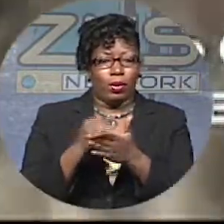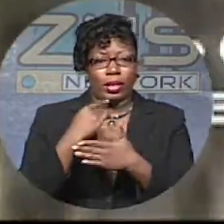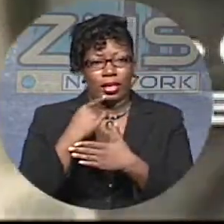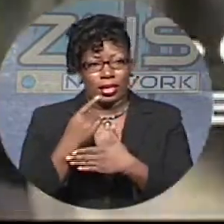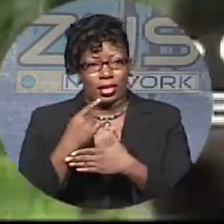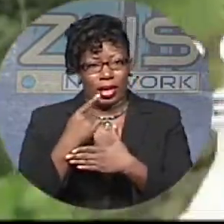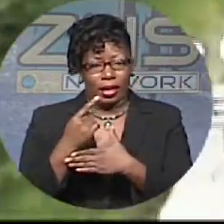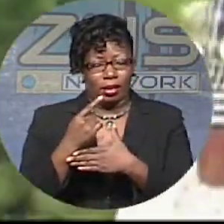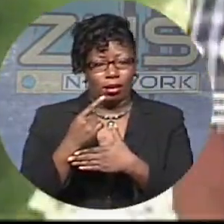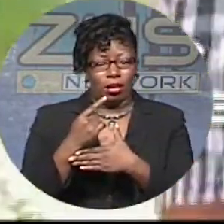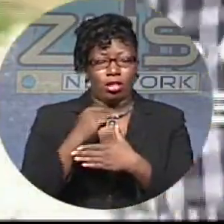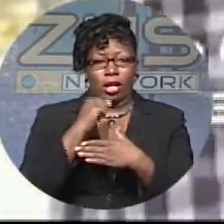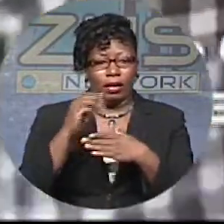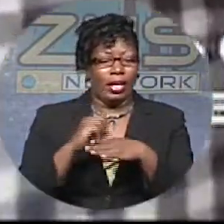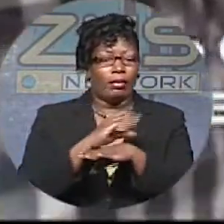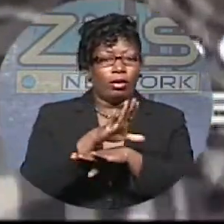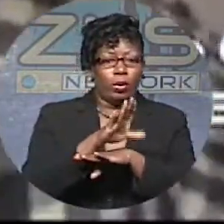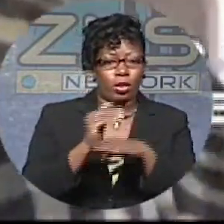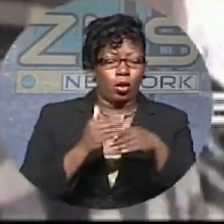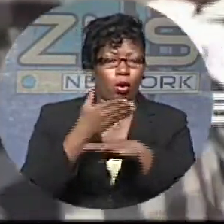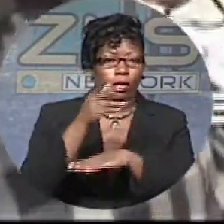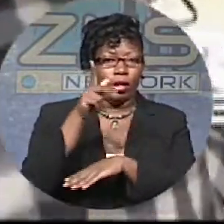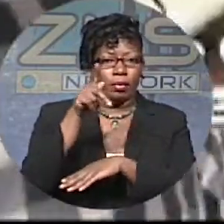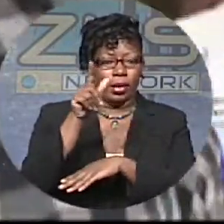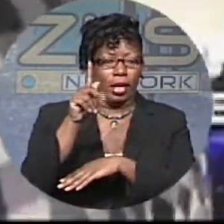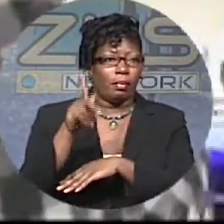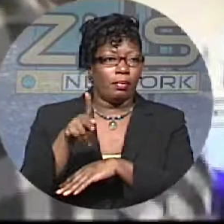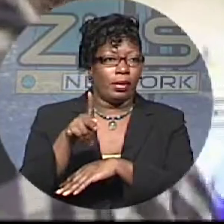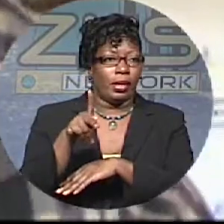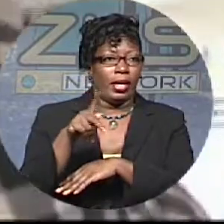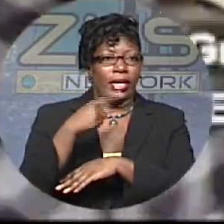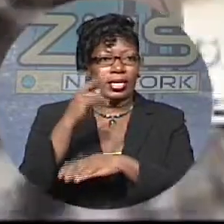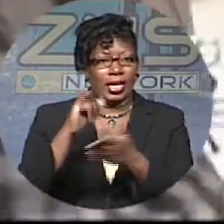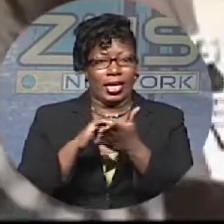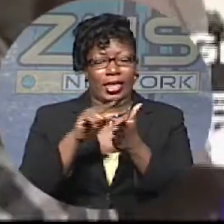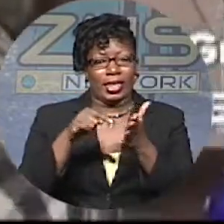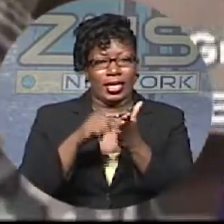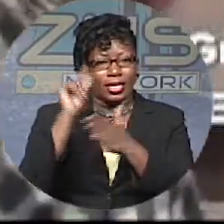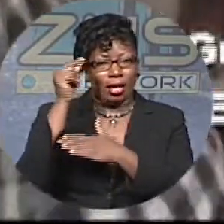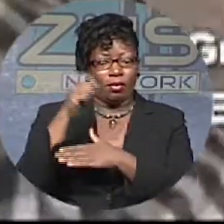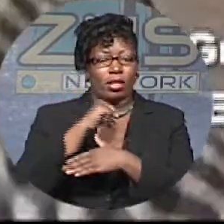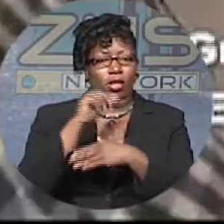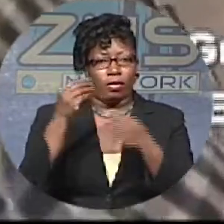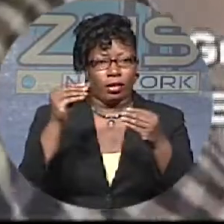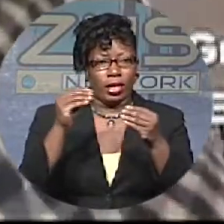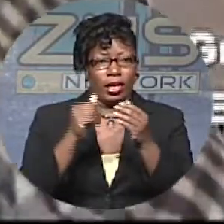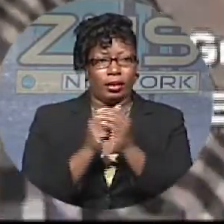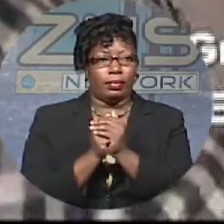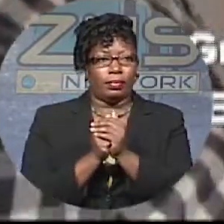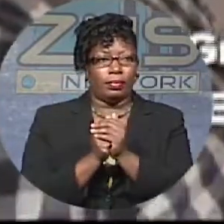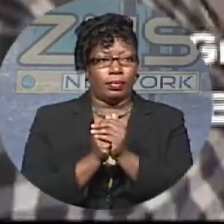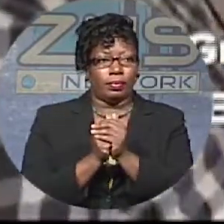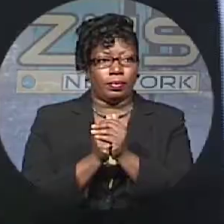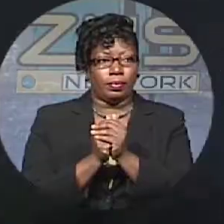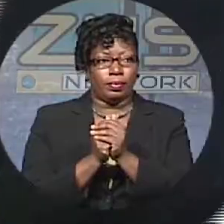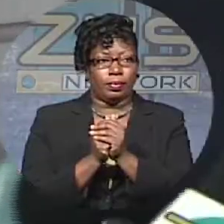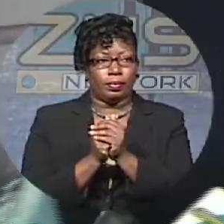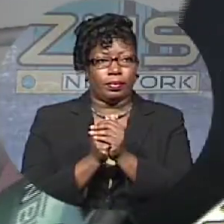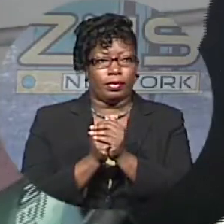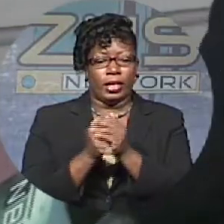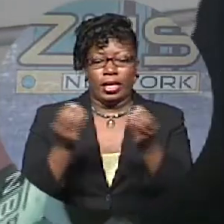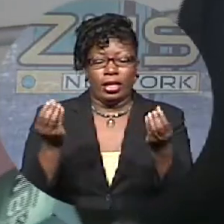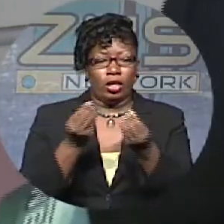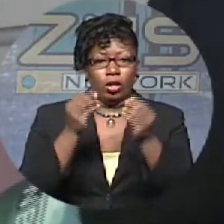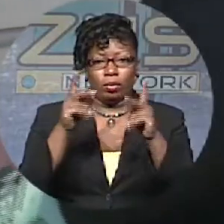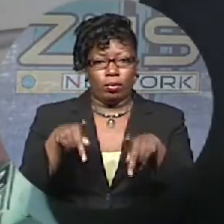Party, as suggested by the opposition. He declares this government is not for sale. Nobody could influence